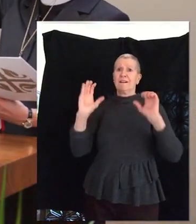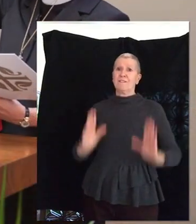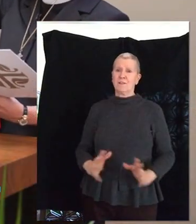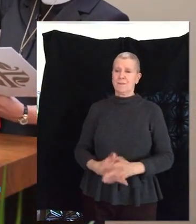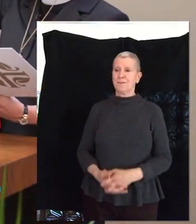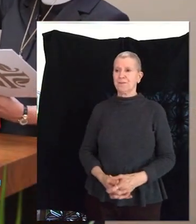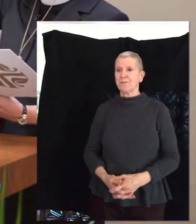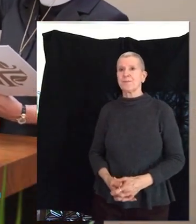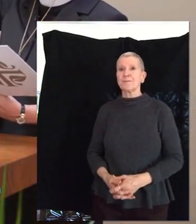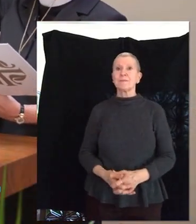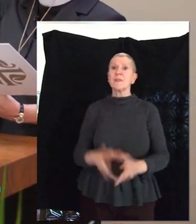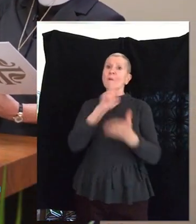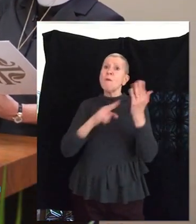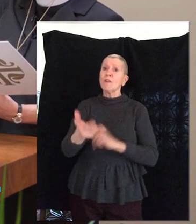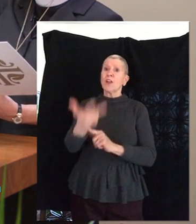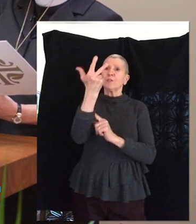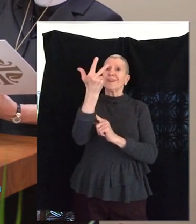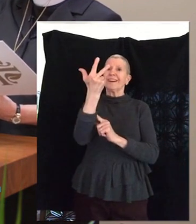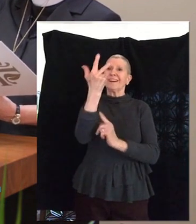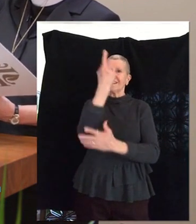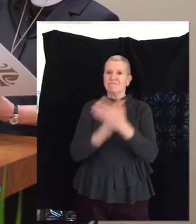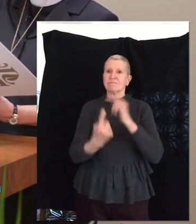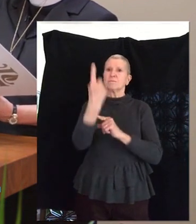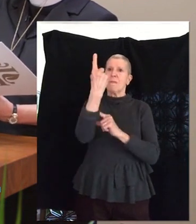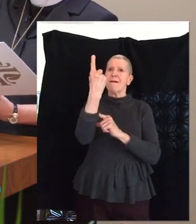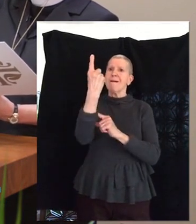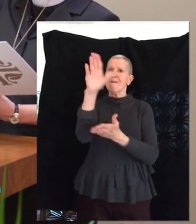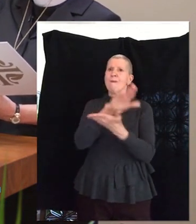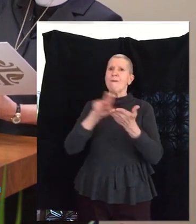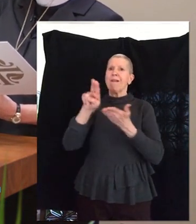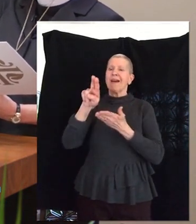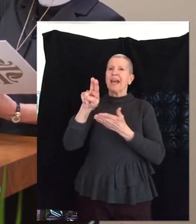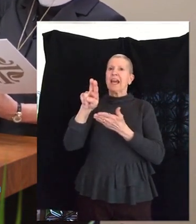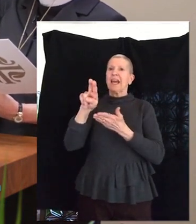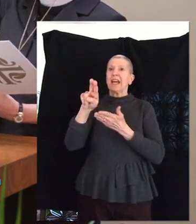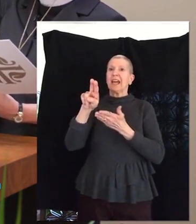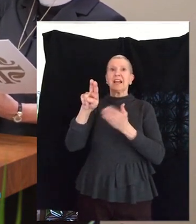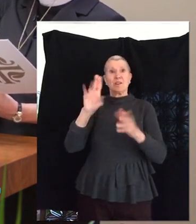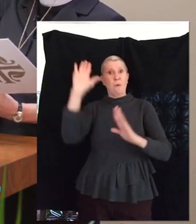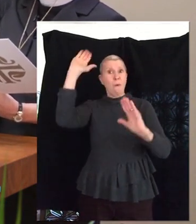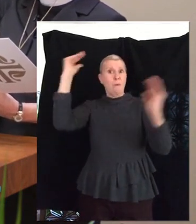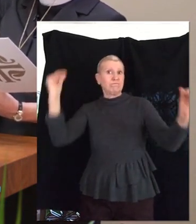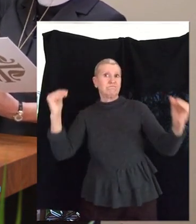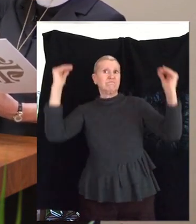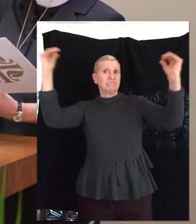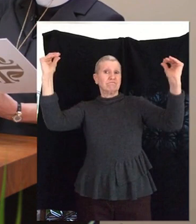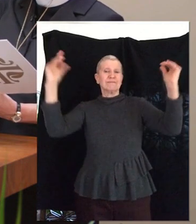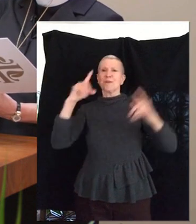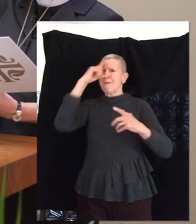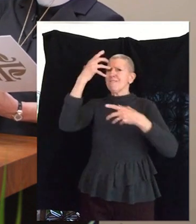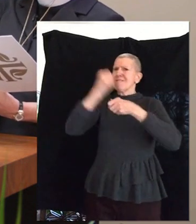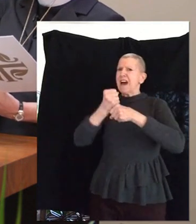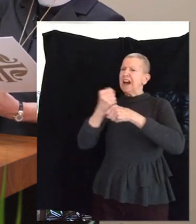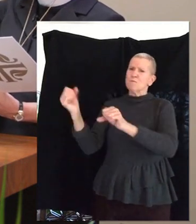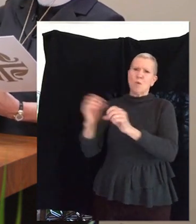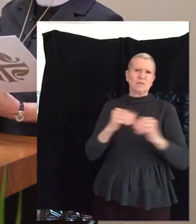The Holy Three, the Holy One, increase your hope, strengthen your faith, deepen